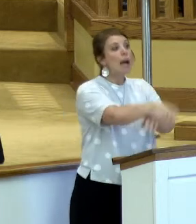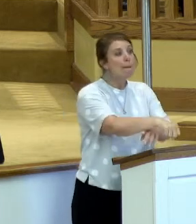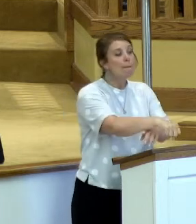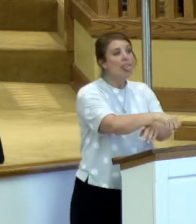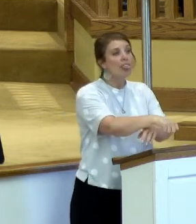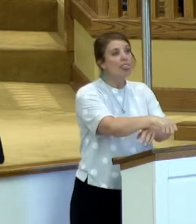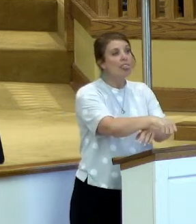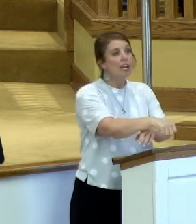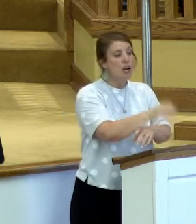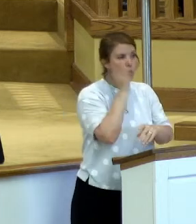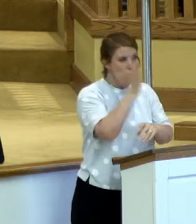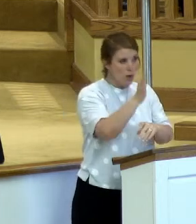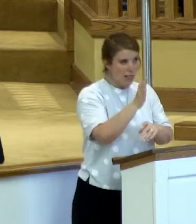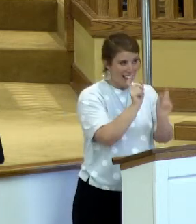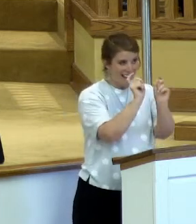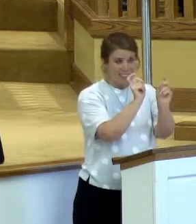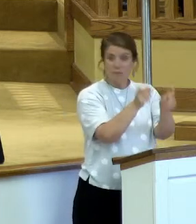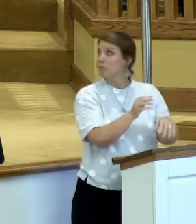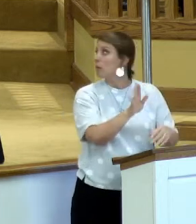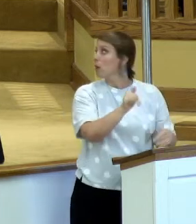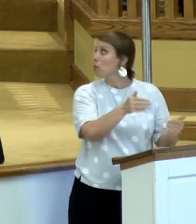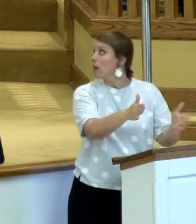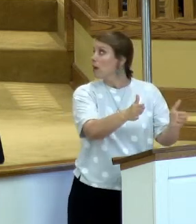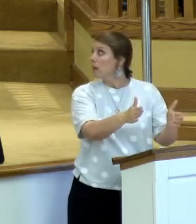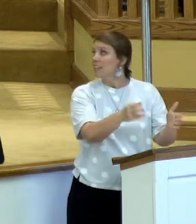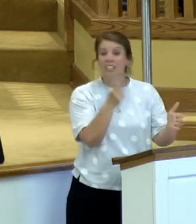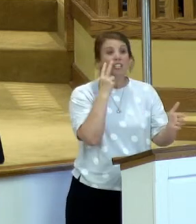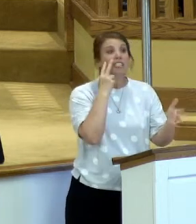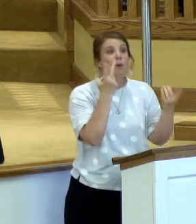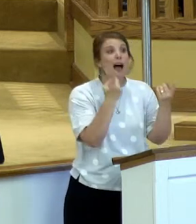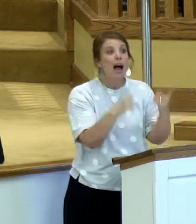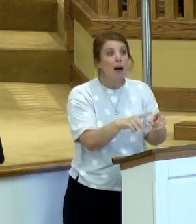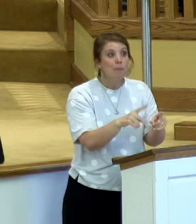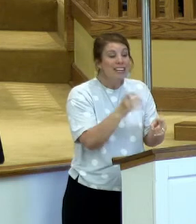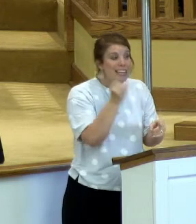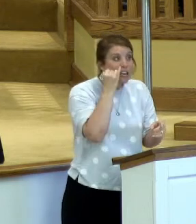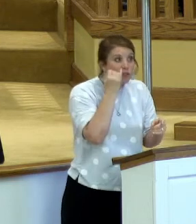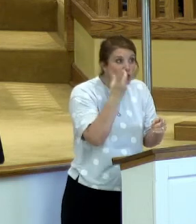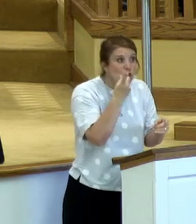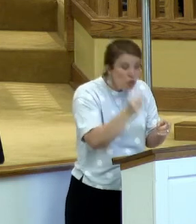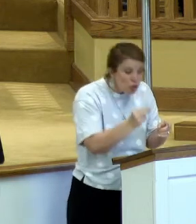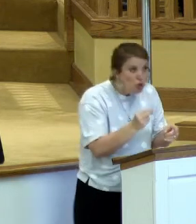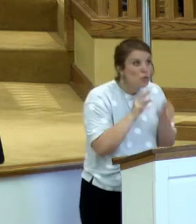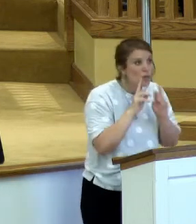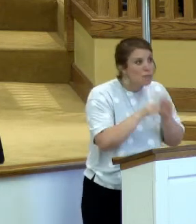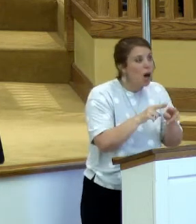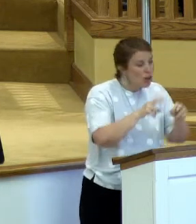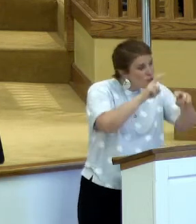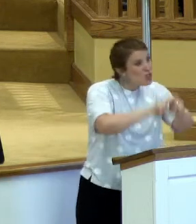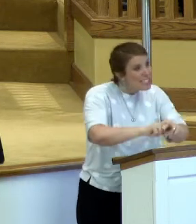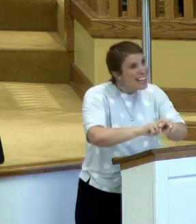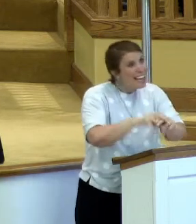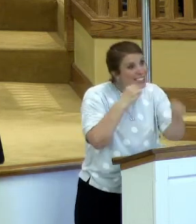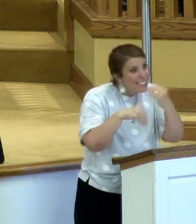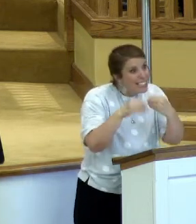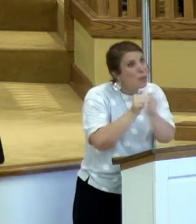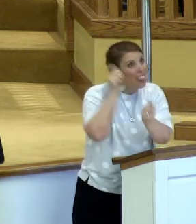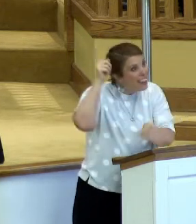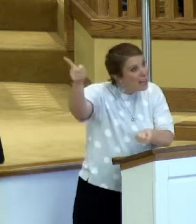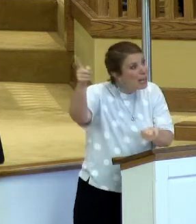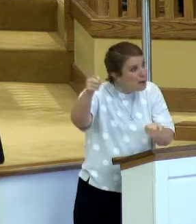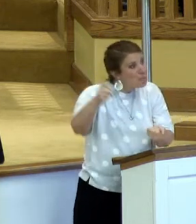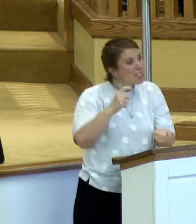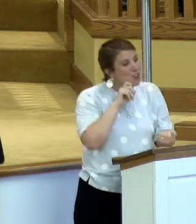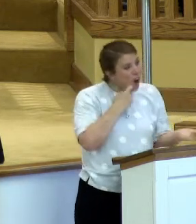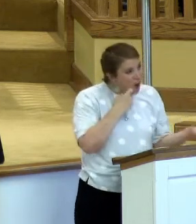overcometh, will I grant. By the way, did you see what happens if you do respond to him? You get to sit with him. You get to sup with him.